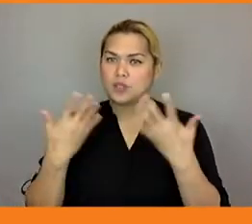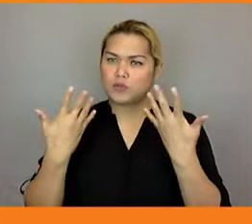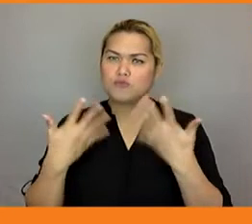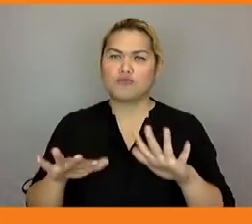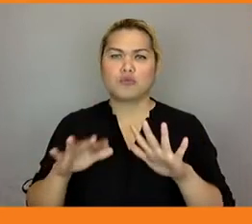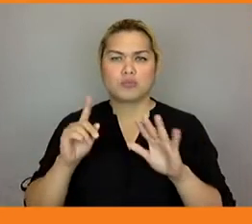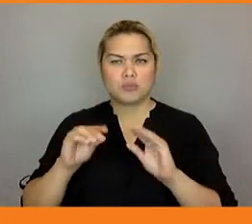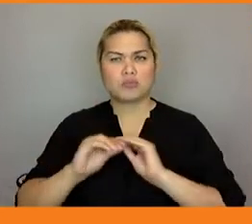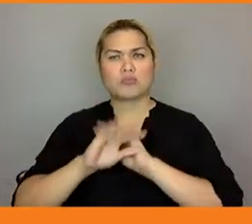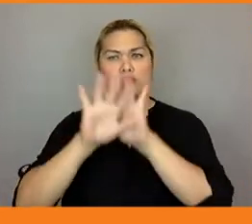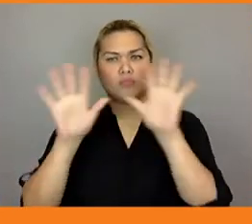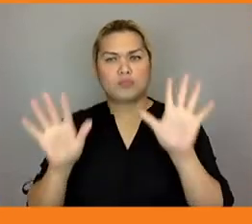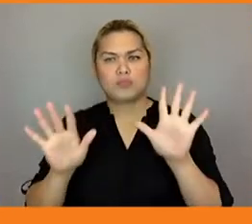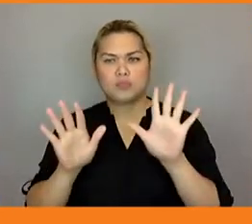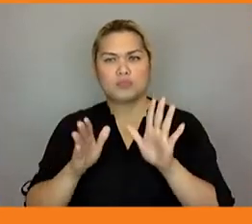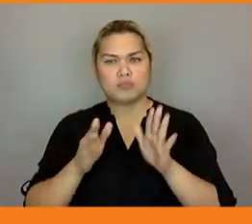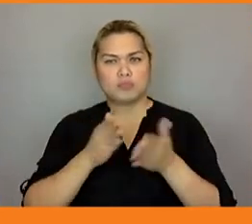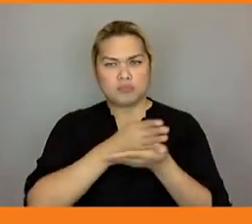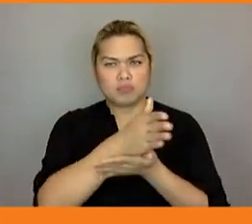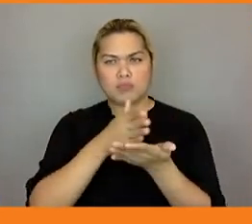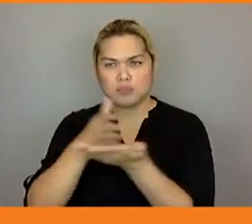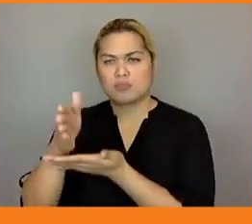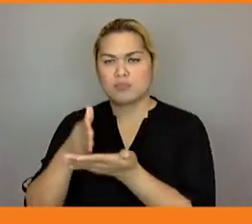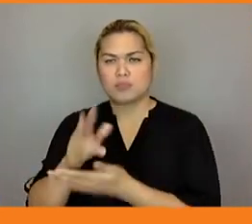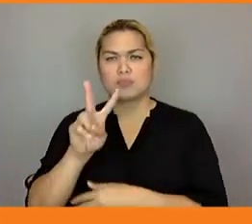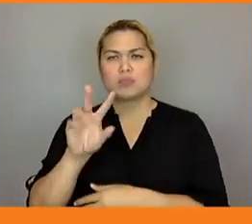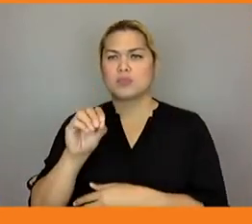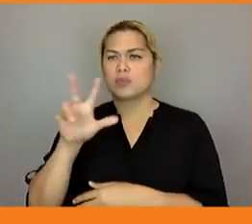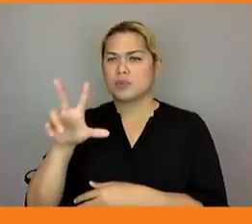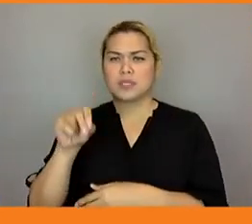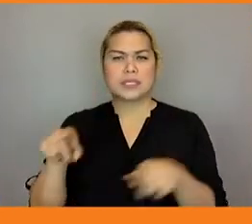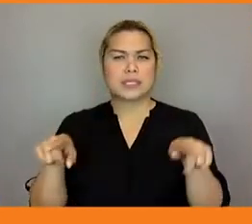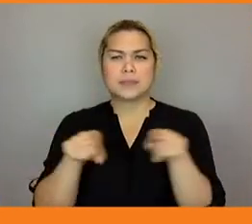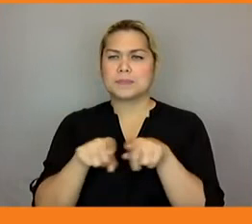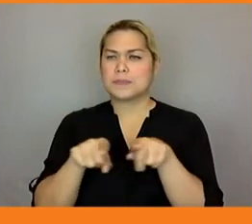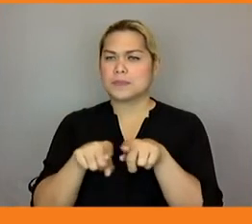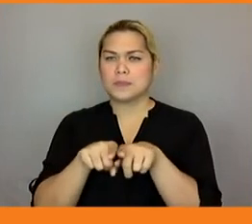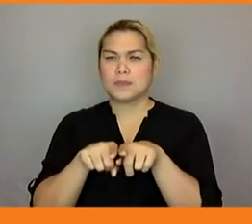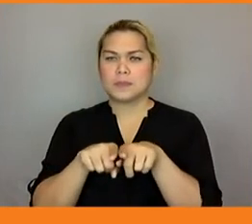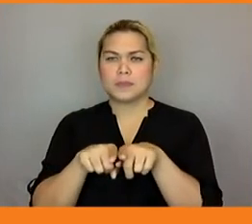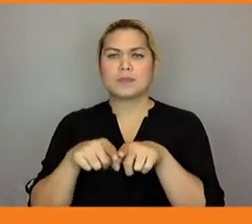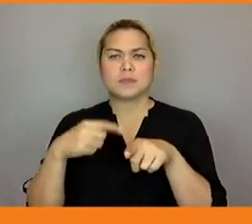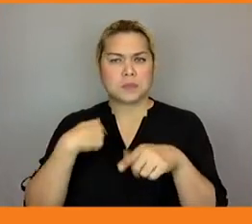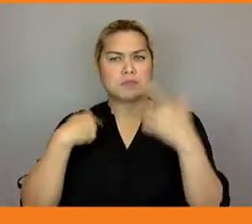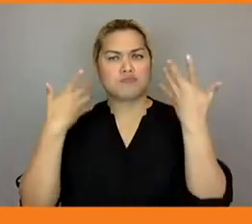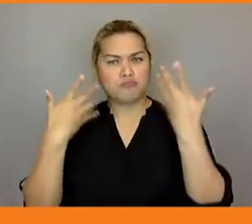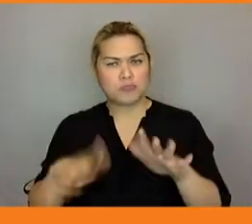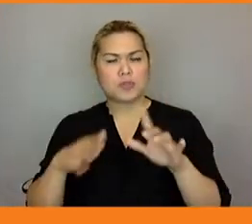We also raised our climate financing ambition from $800 billion to